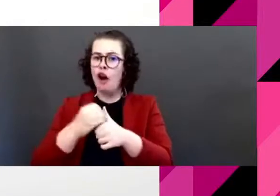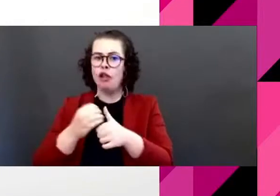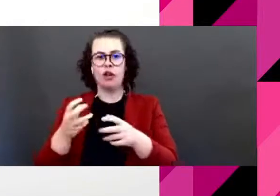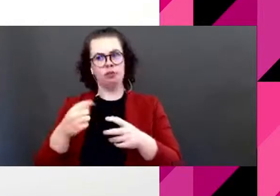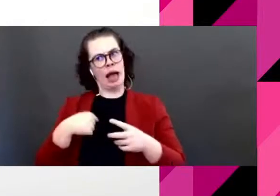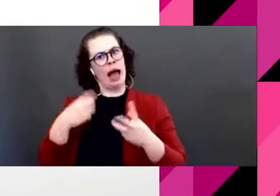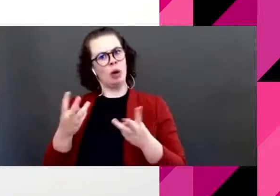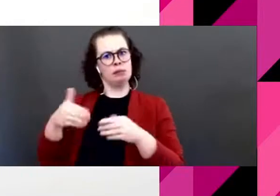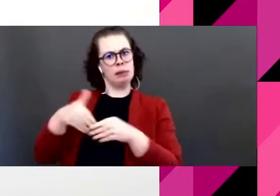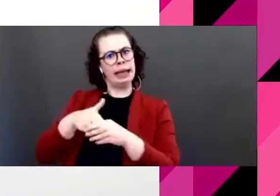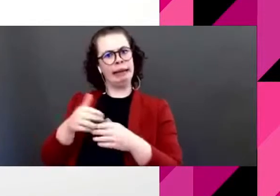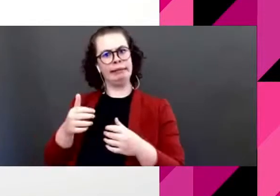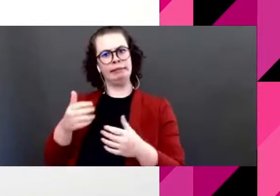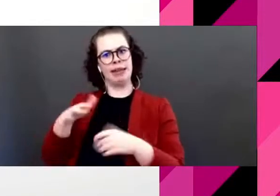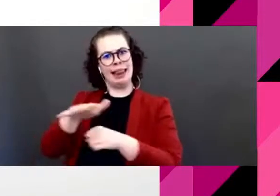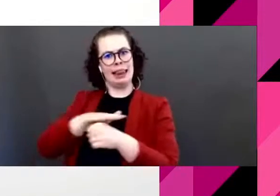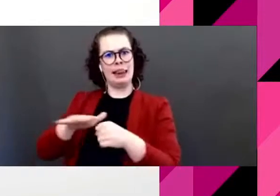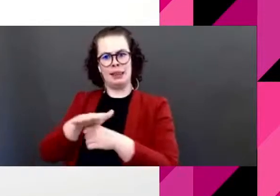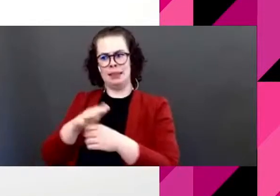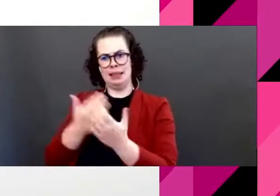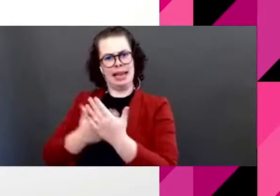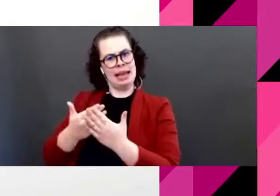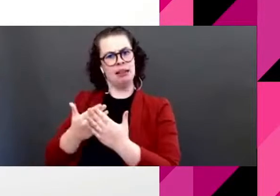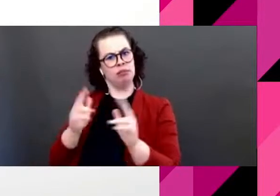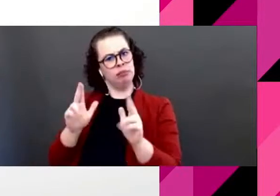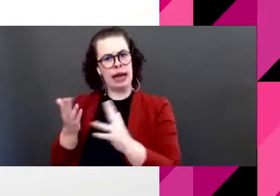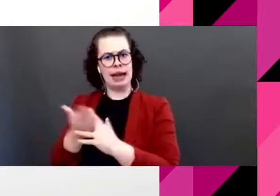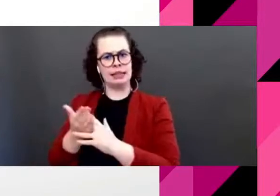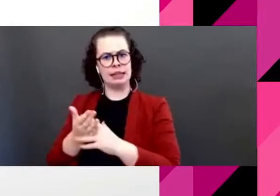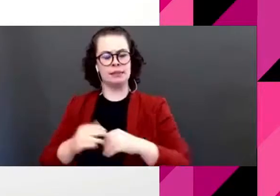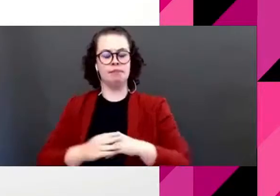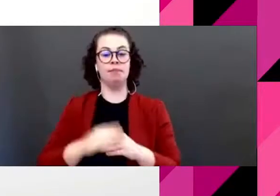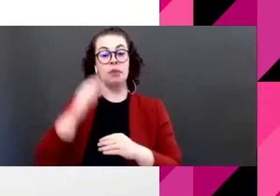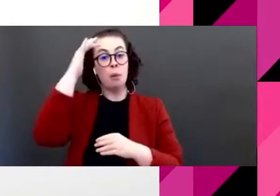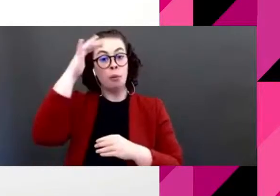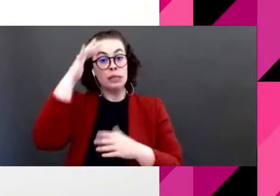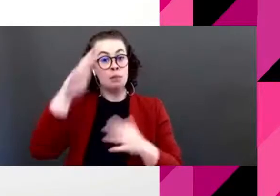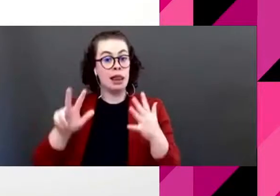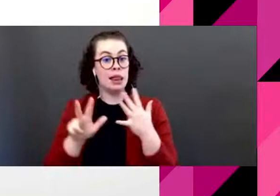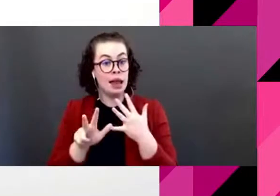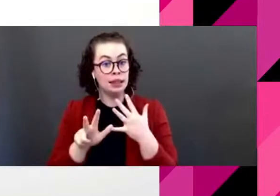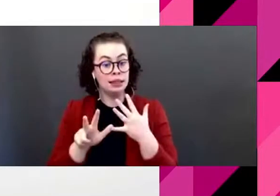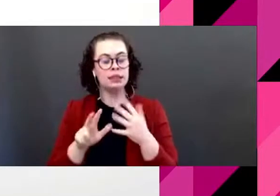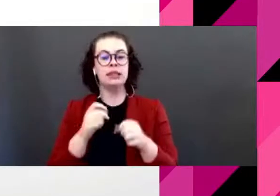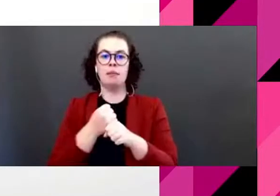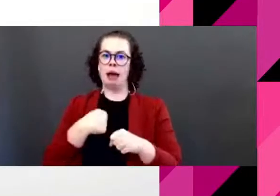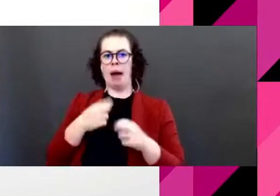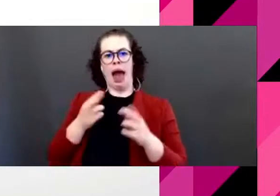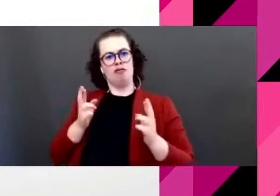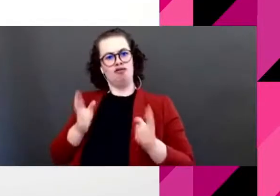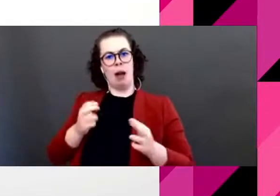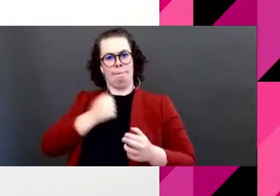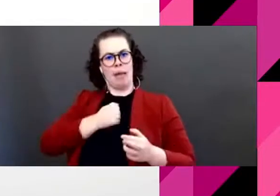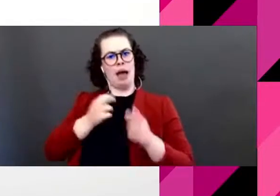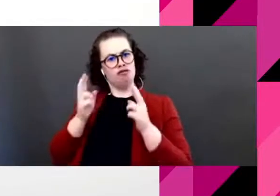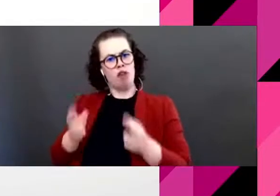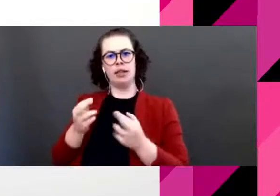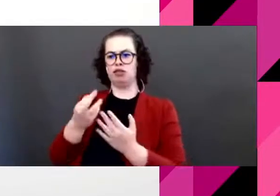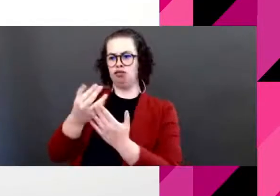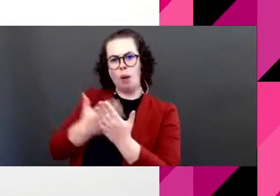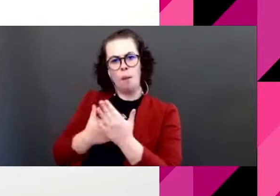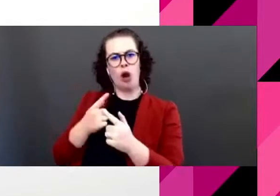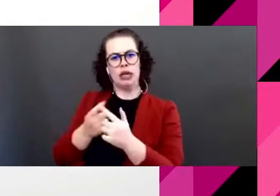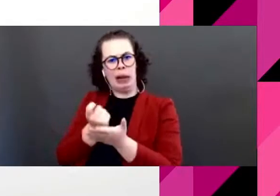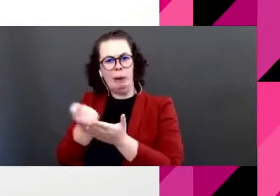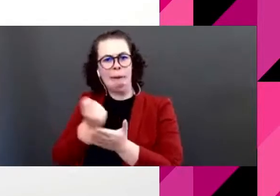participate. When it comes to principle eight, it's about the rights to report and complain and initiate